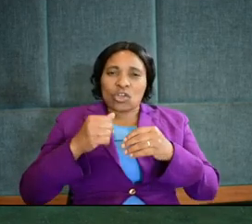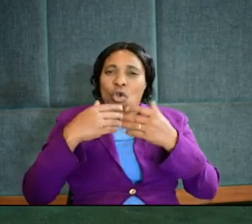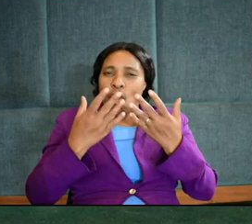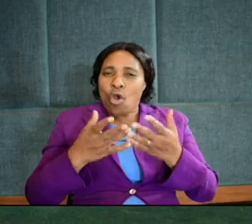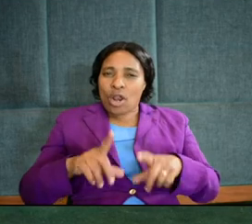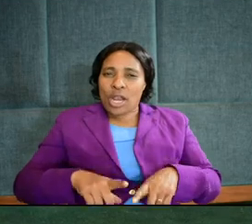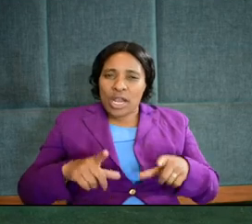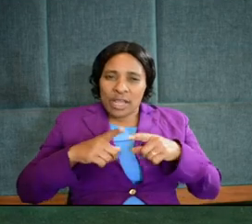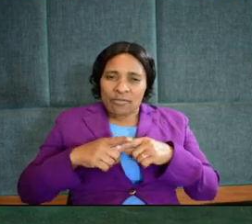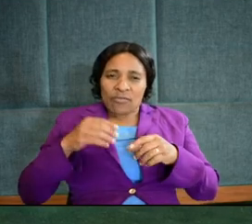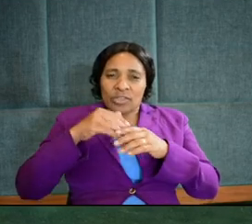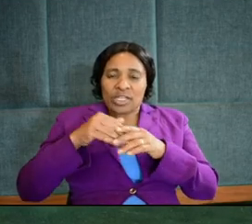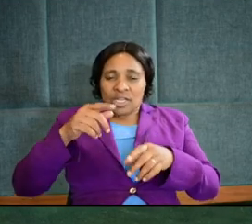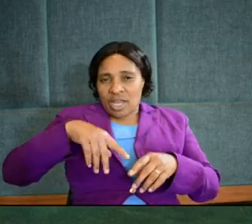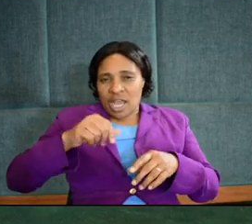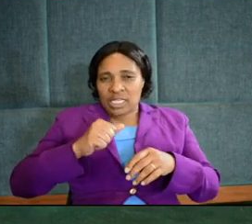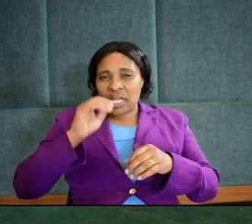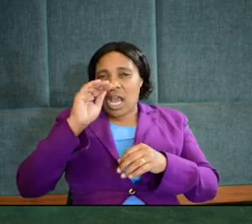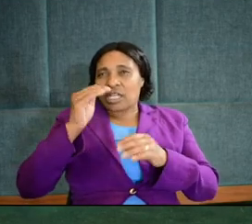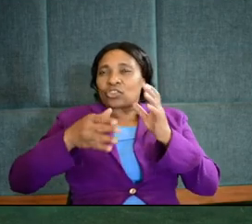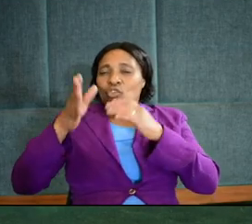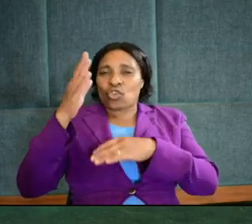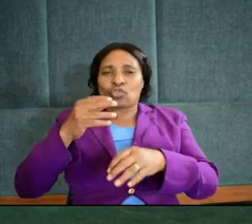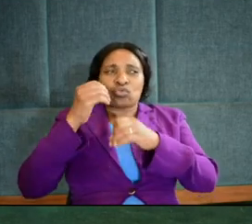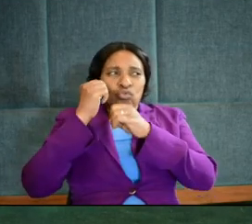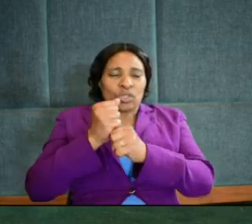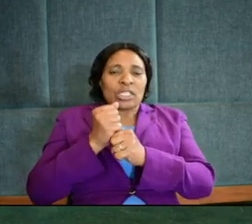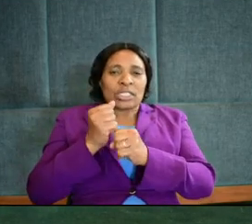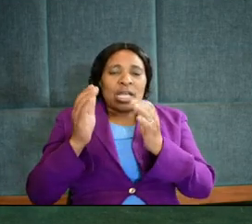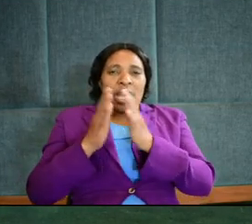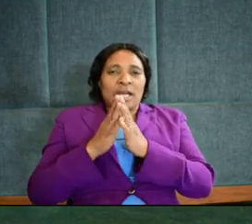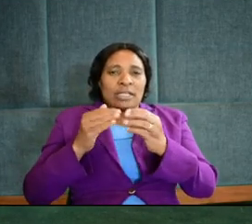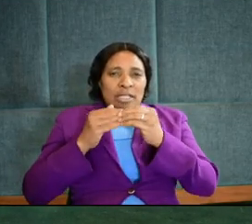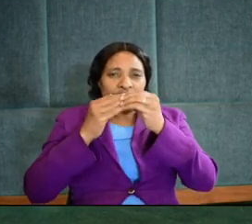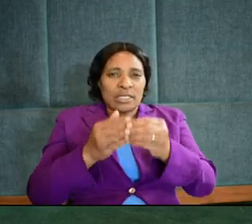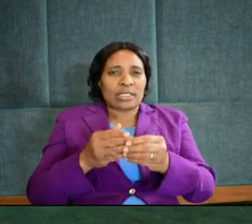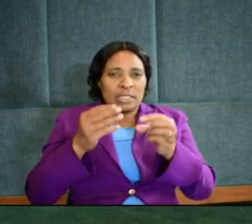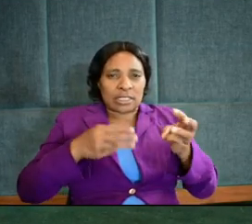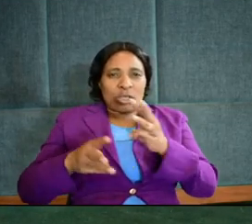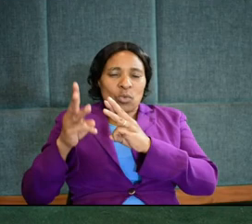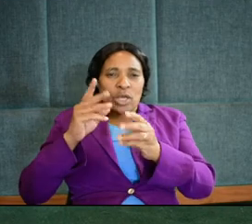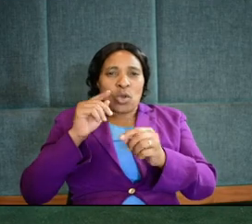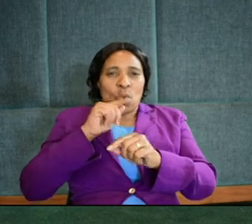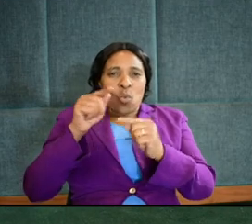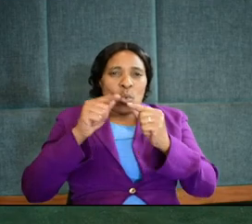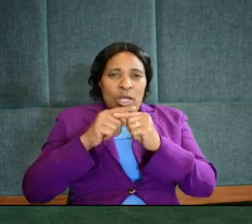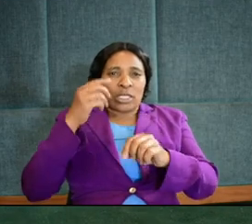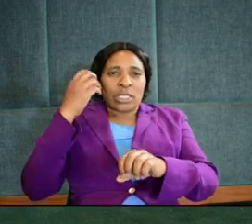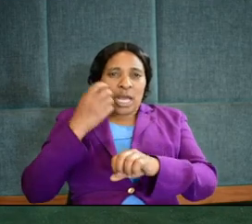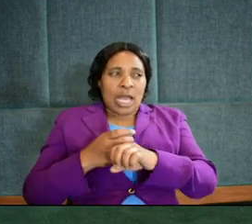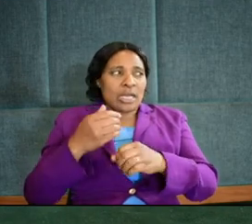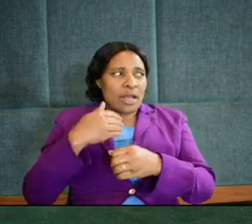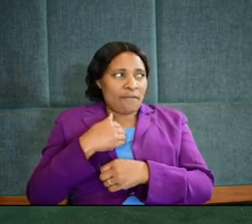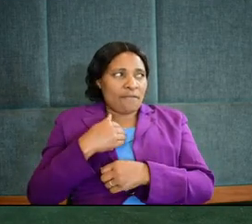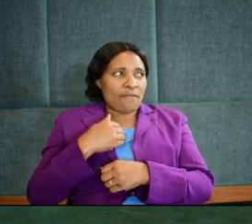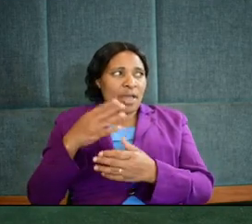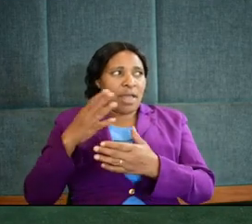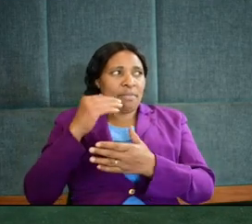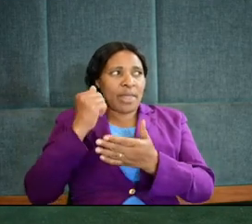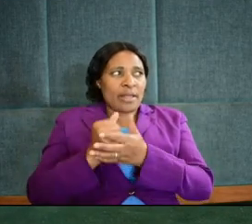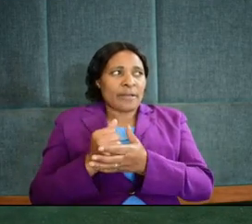And ask God for strength to trust his leading, even when the way seems difficult. Amen.